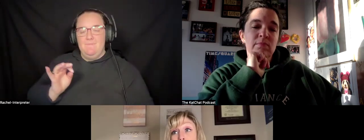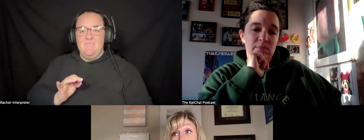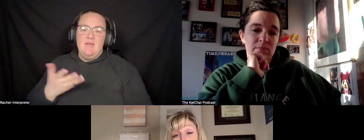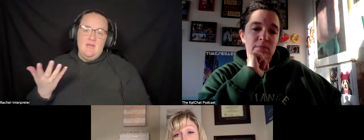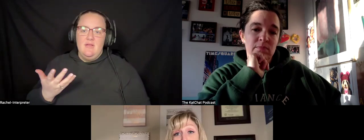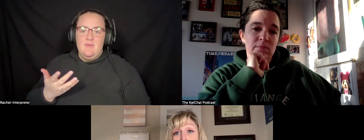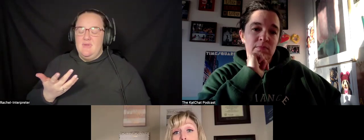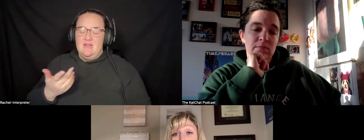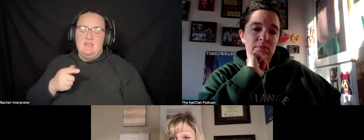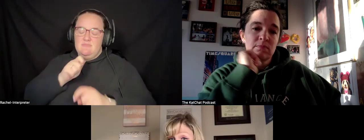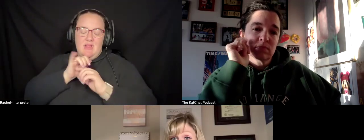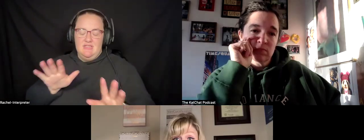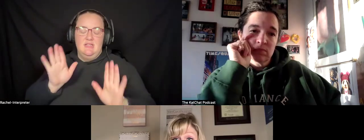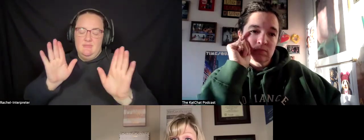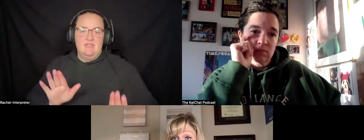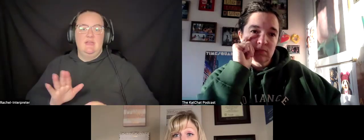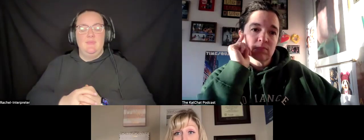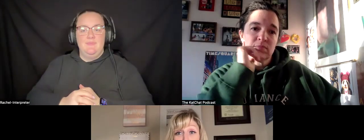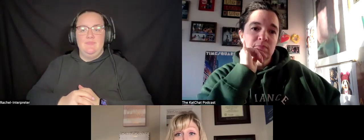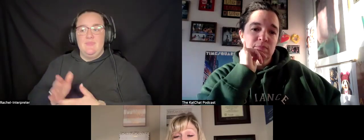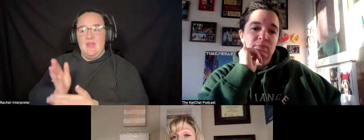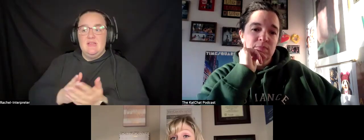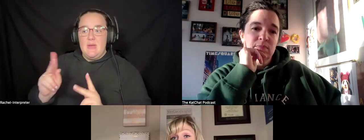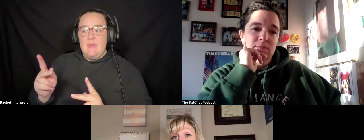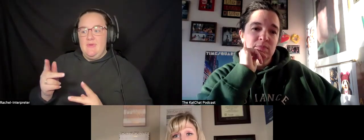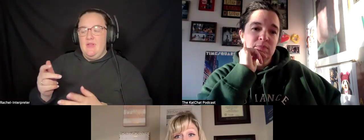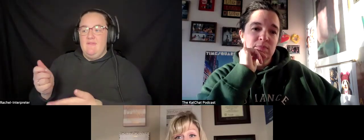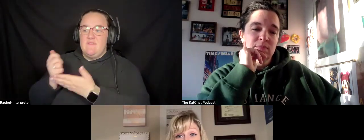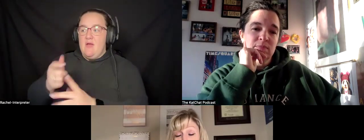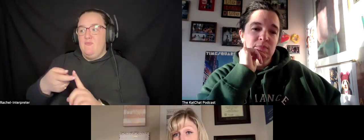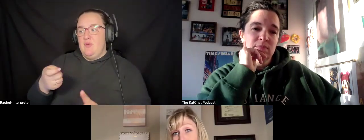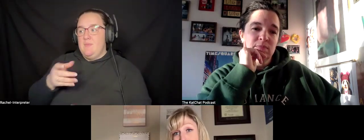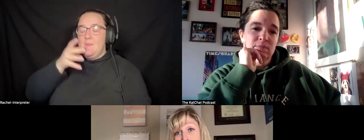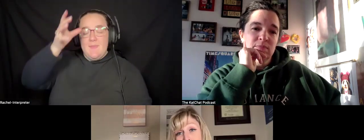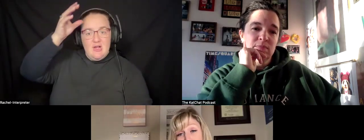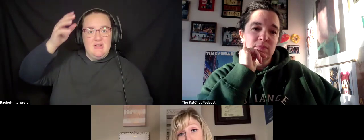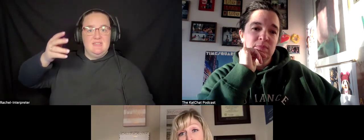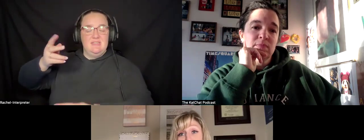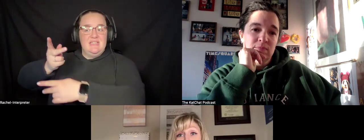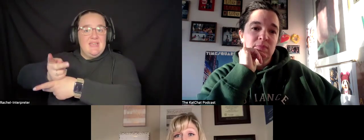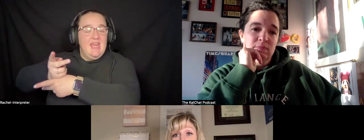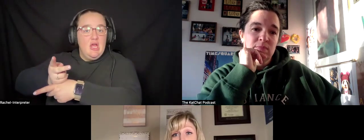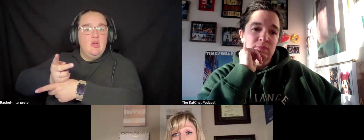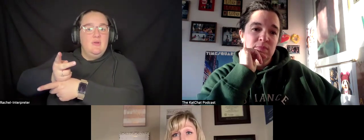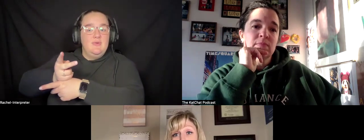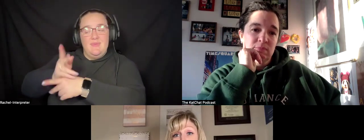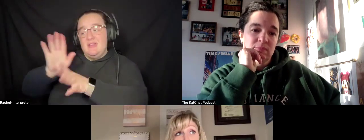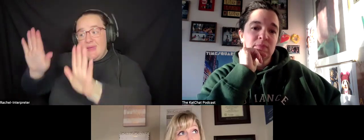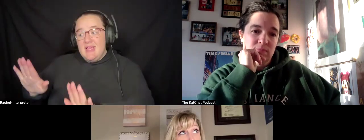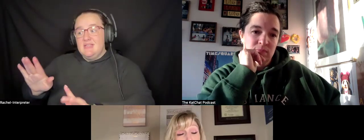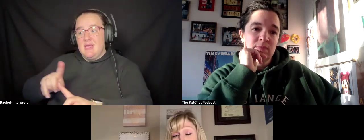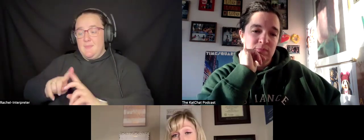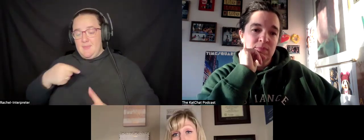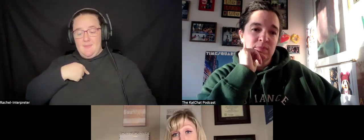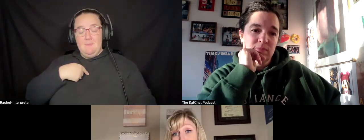it's been a blessing though. So some people have help from parents or daycares and things like that, and that's wonderful. But as long as I